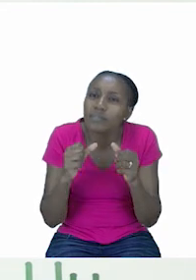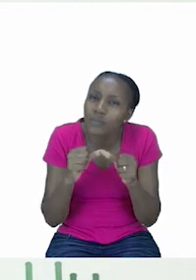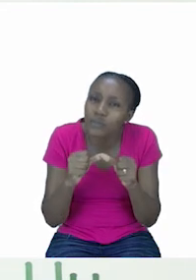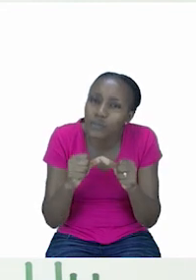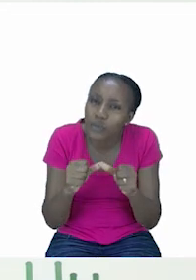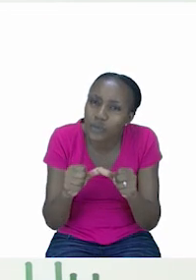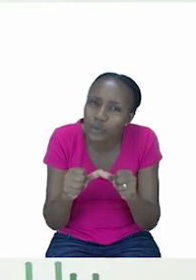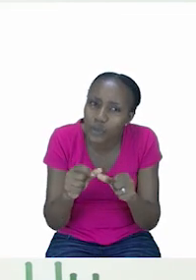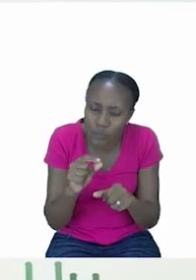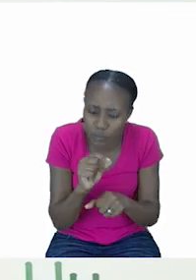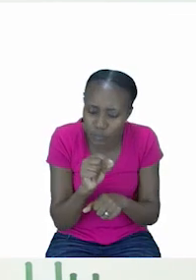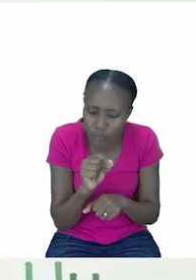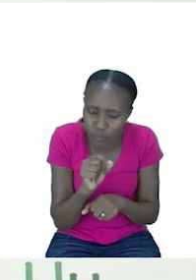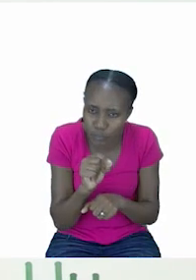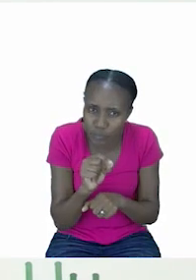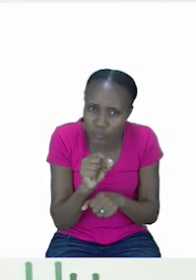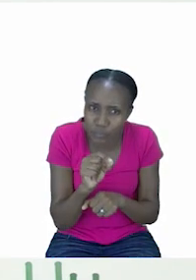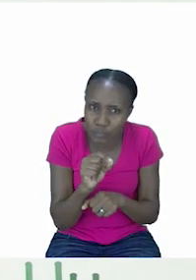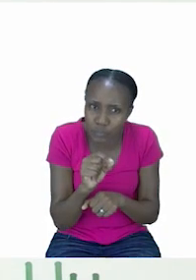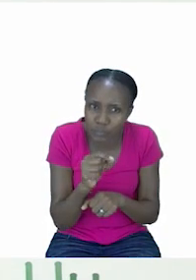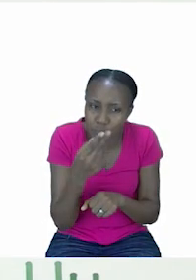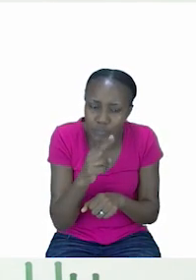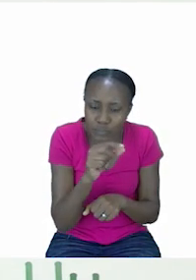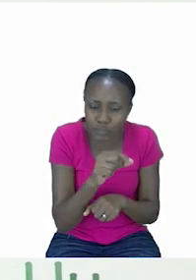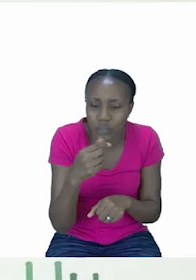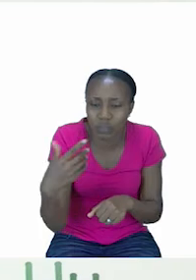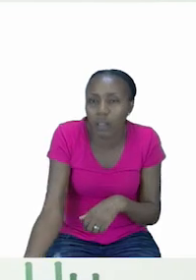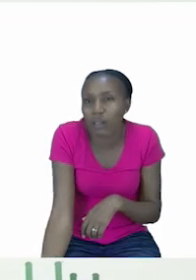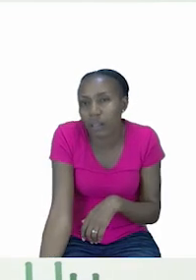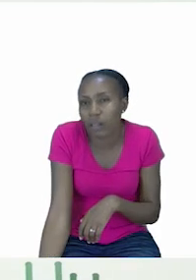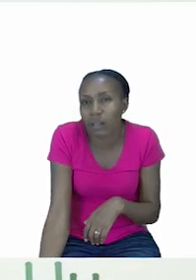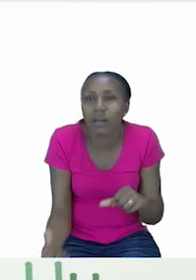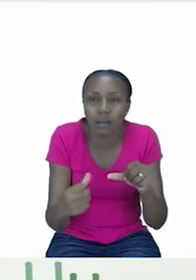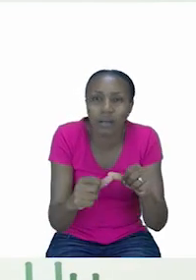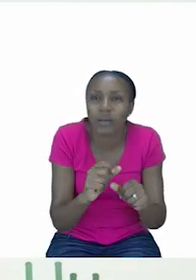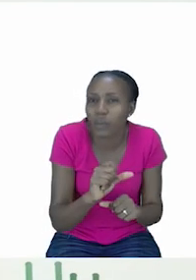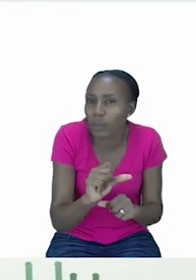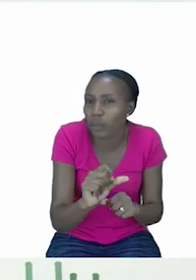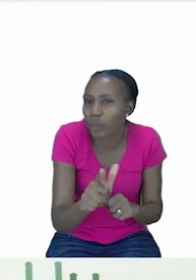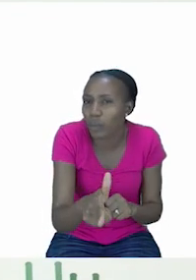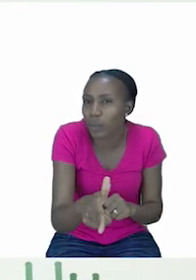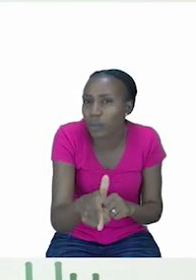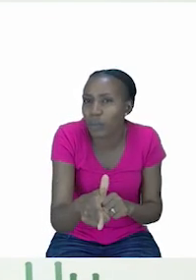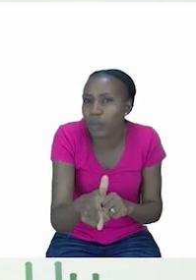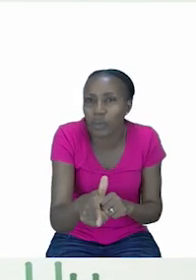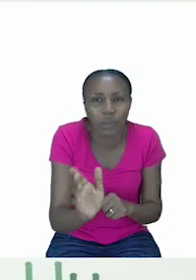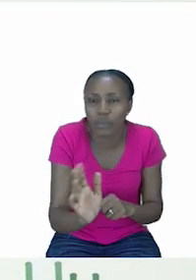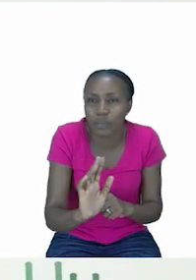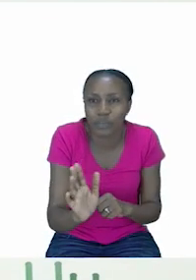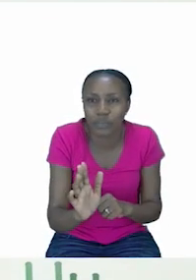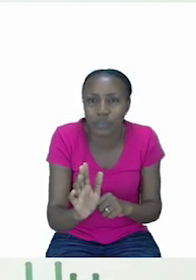is still on the paper. And with the zigzag grade ones, we need to get to the